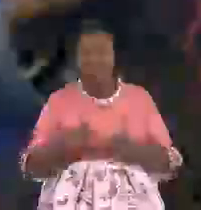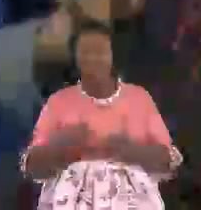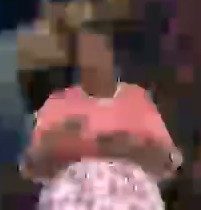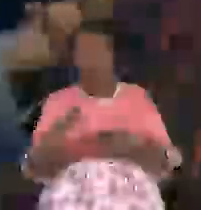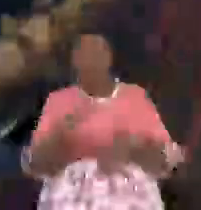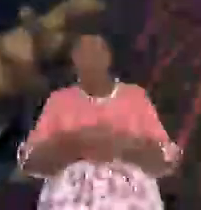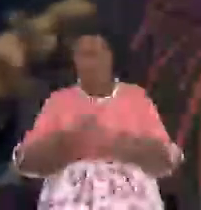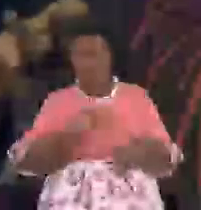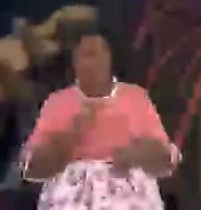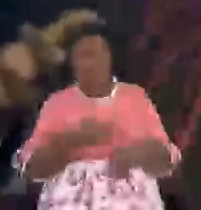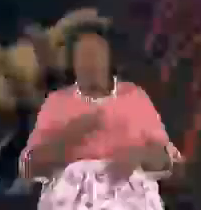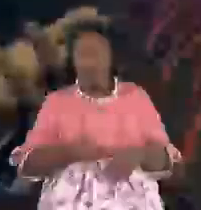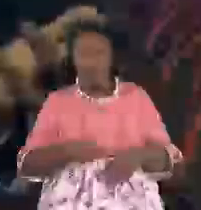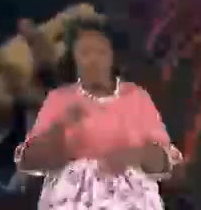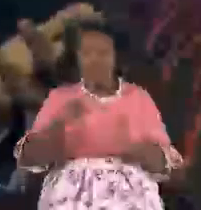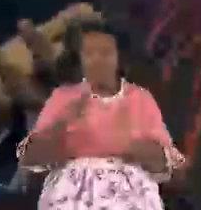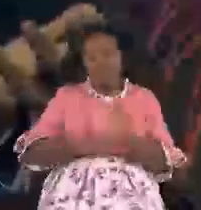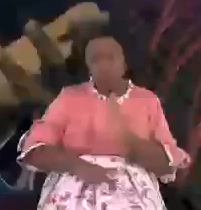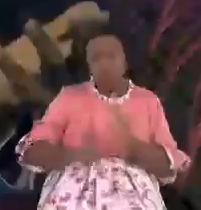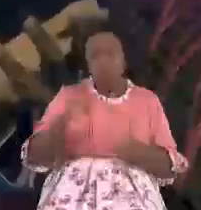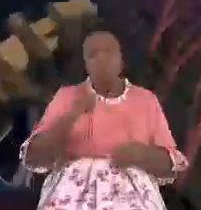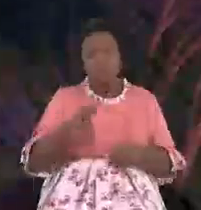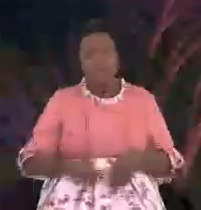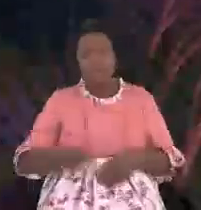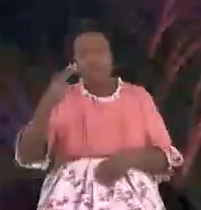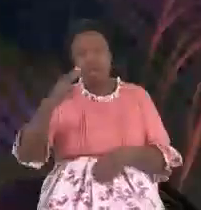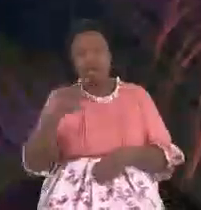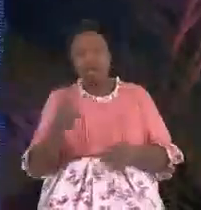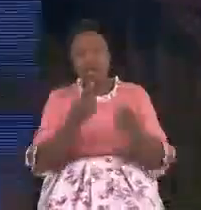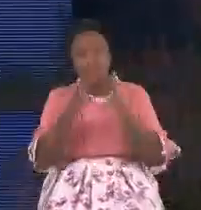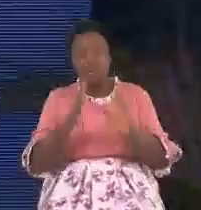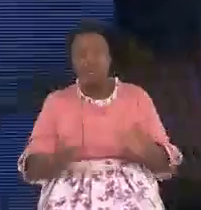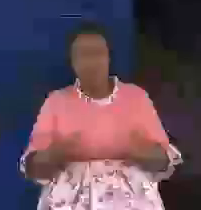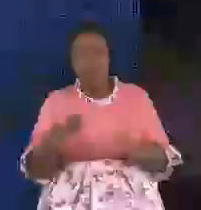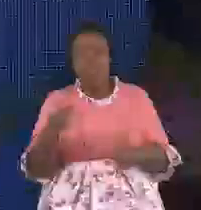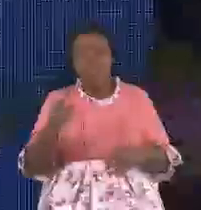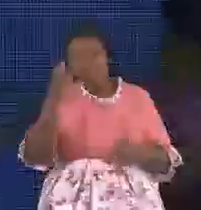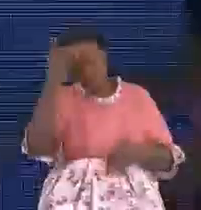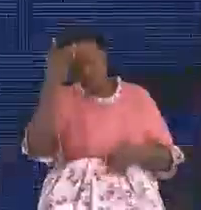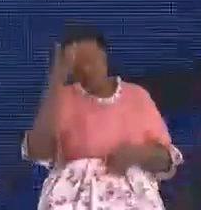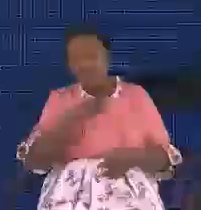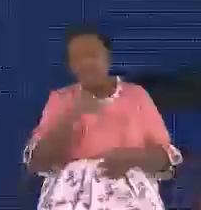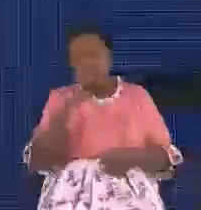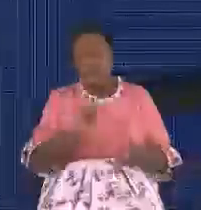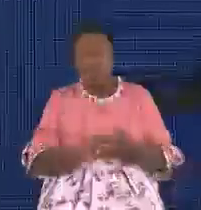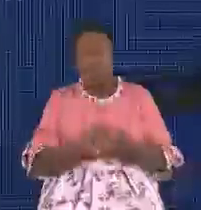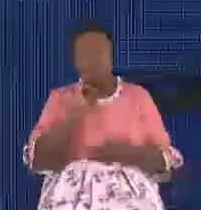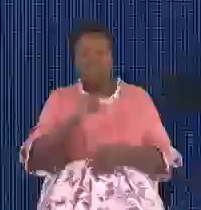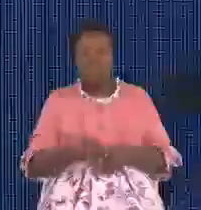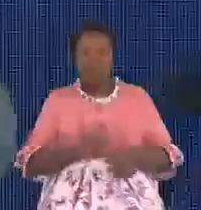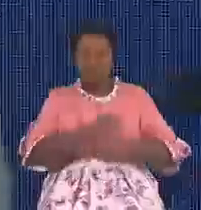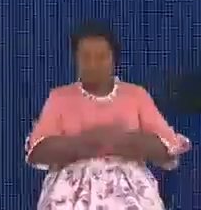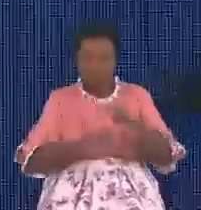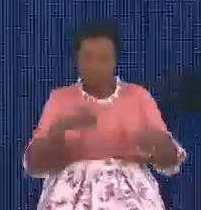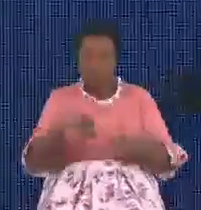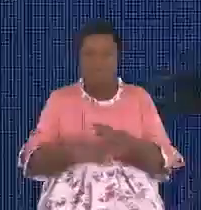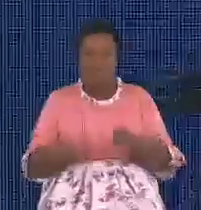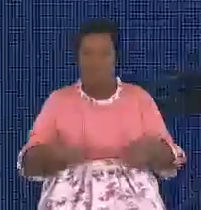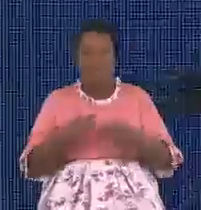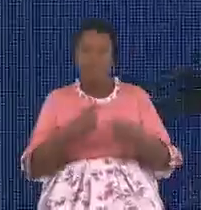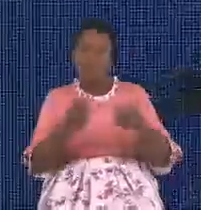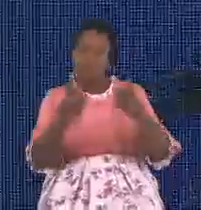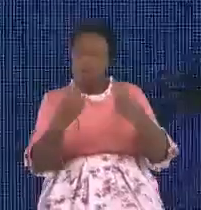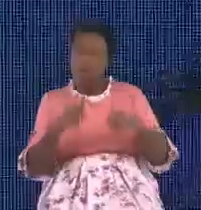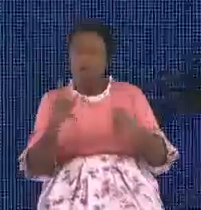the sinner the sick the one that is oppressed suffering in life come unto